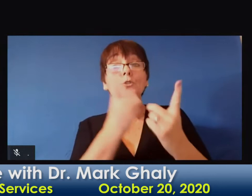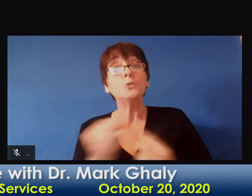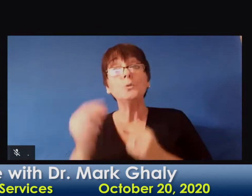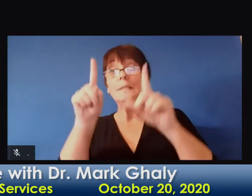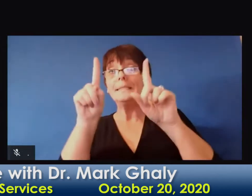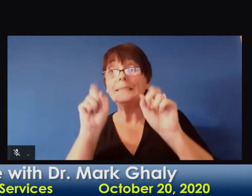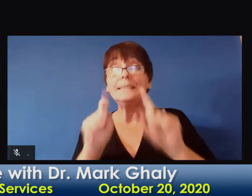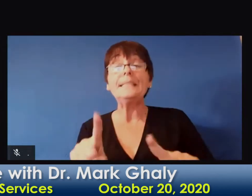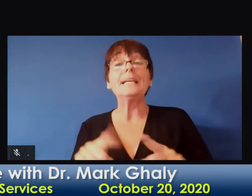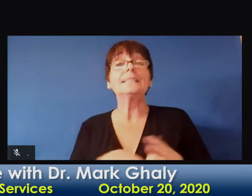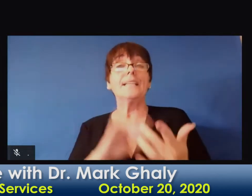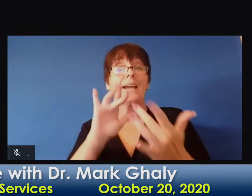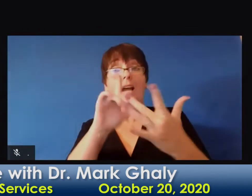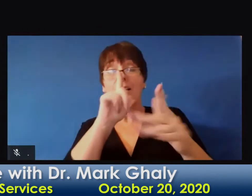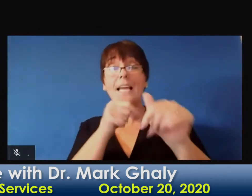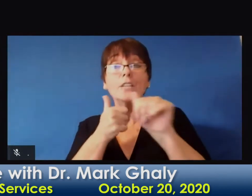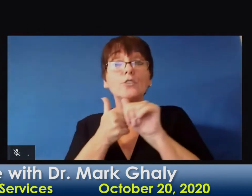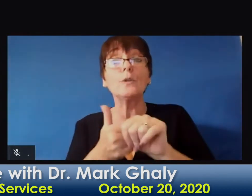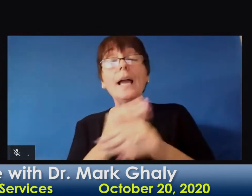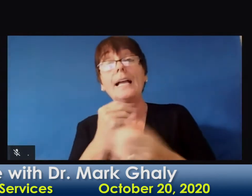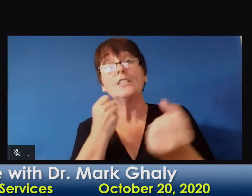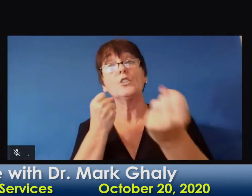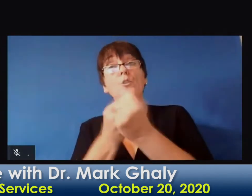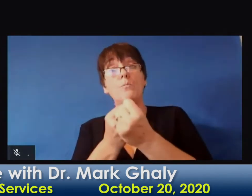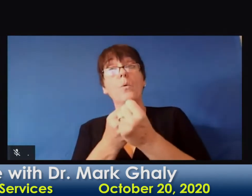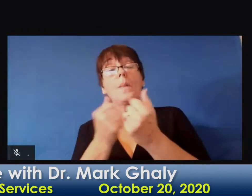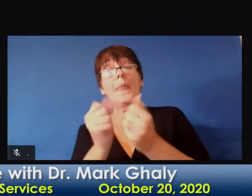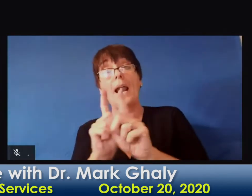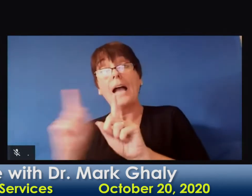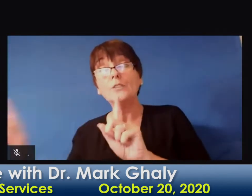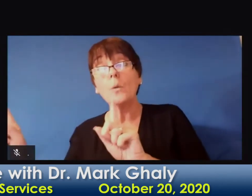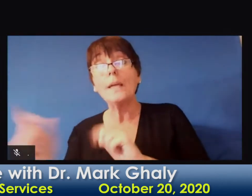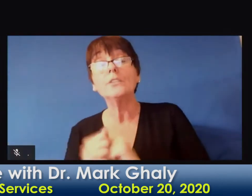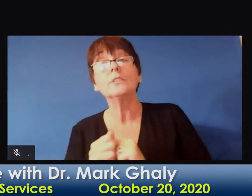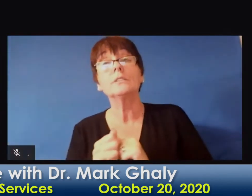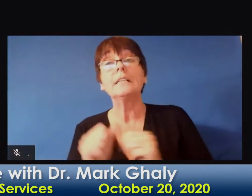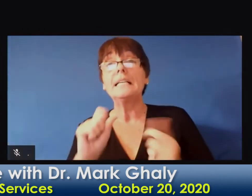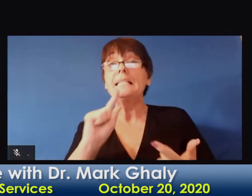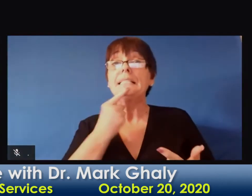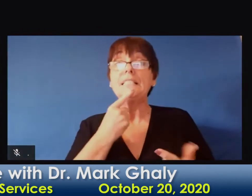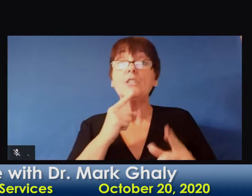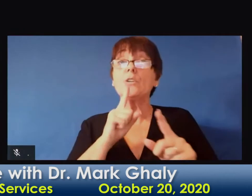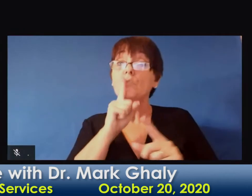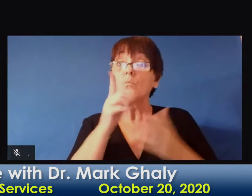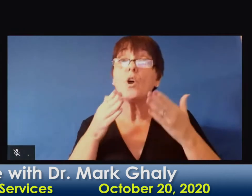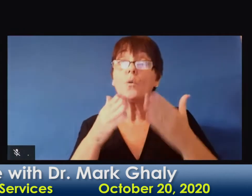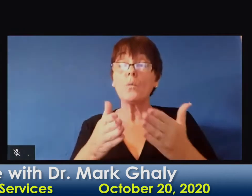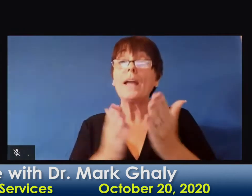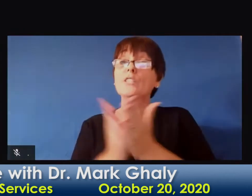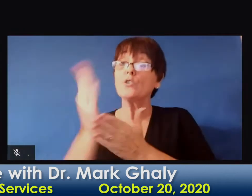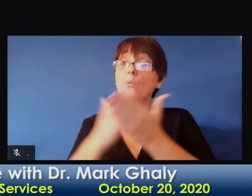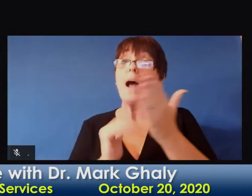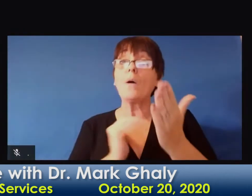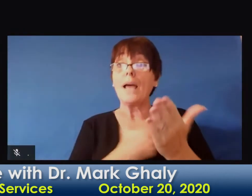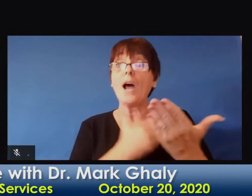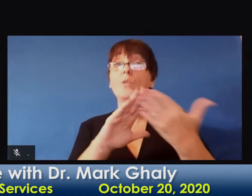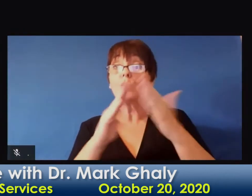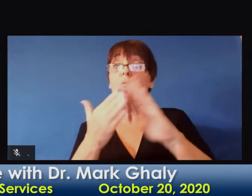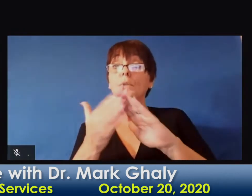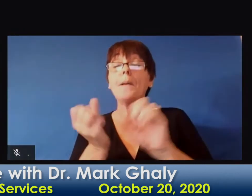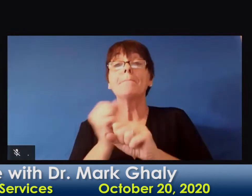testing, contact tracing, and support isolation in serious and real ways throughout our communities to make sure